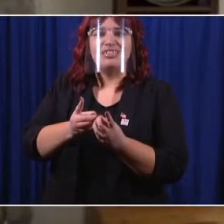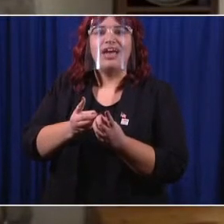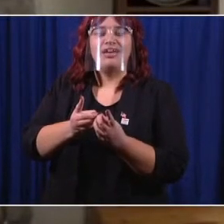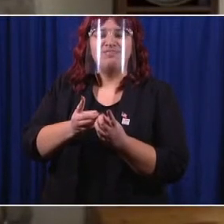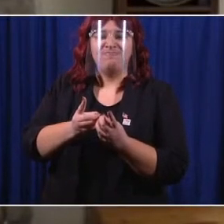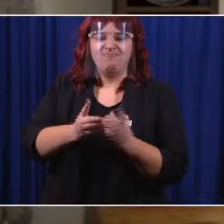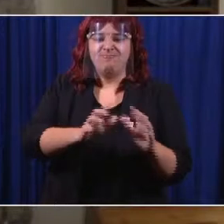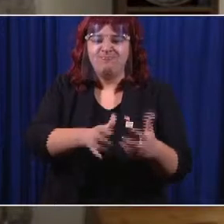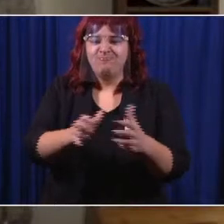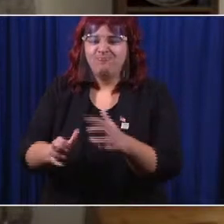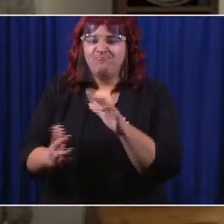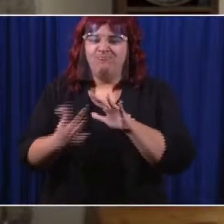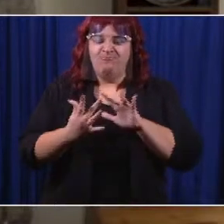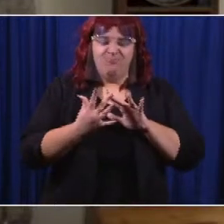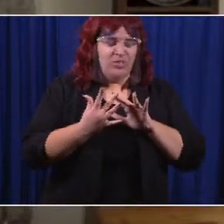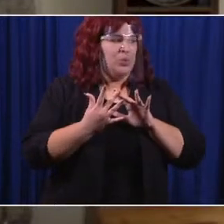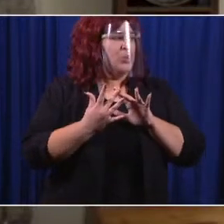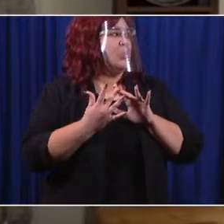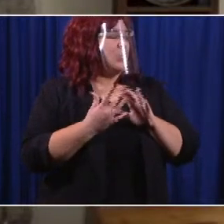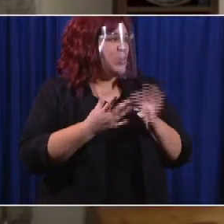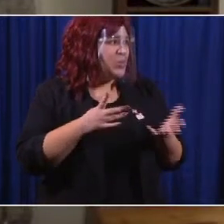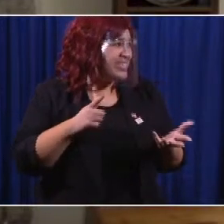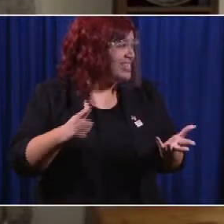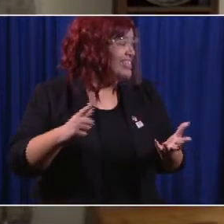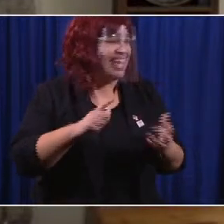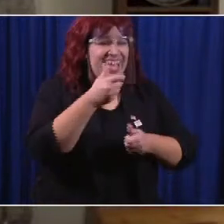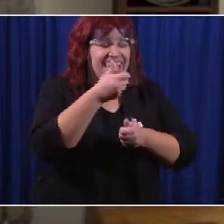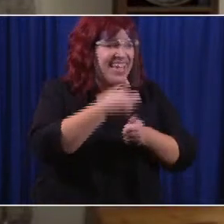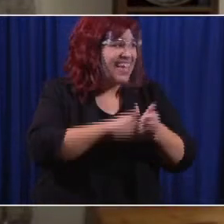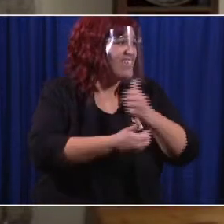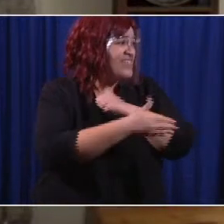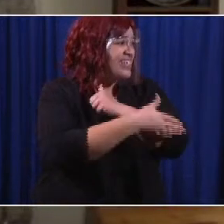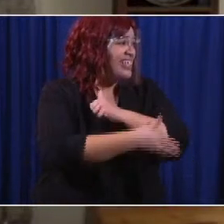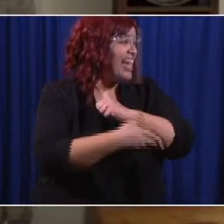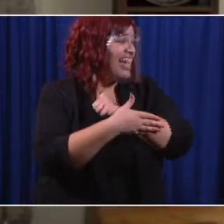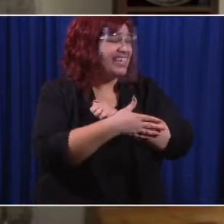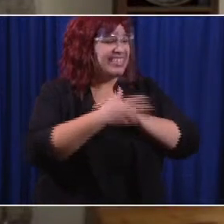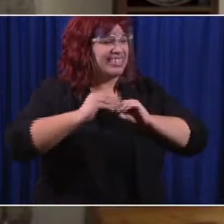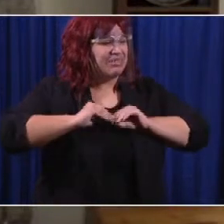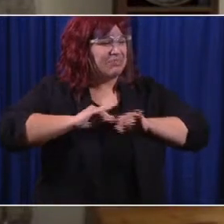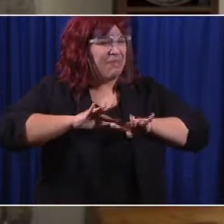that they are seeing in every single county.